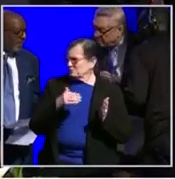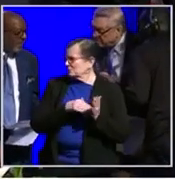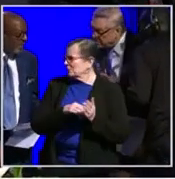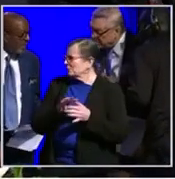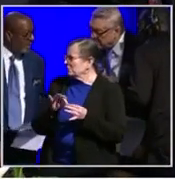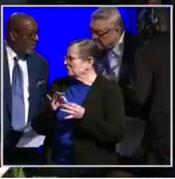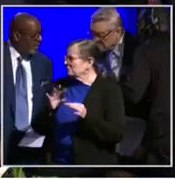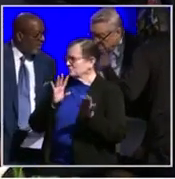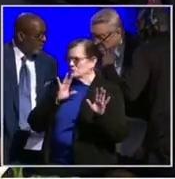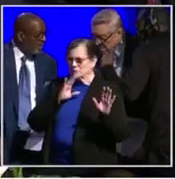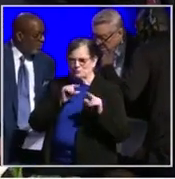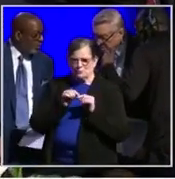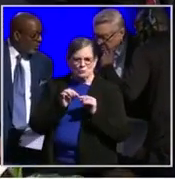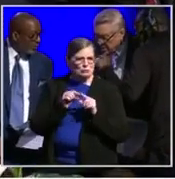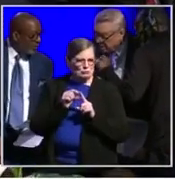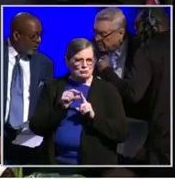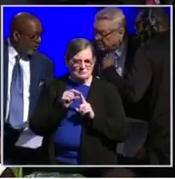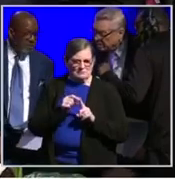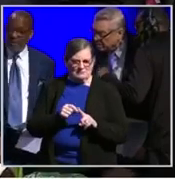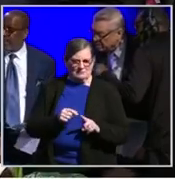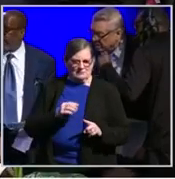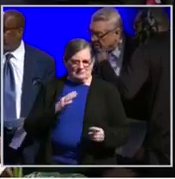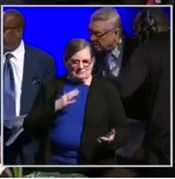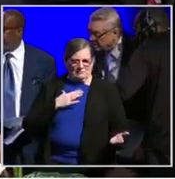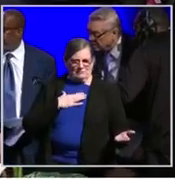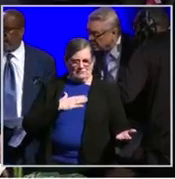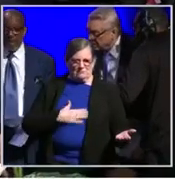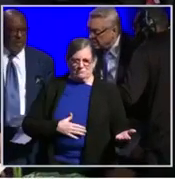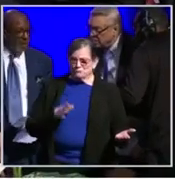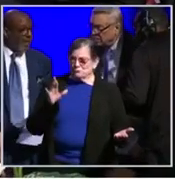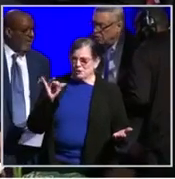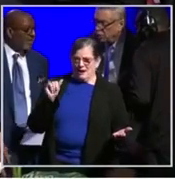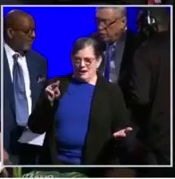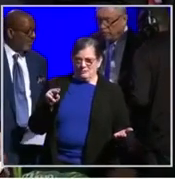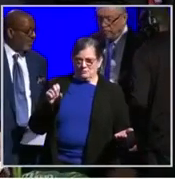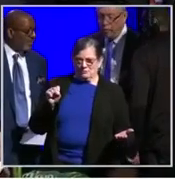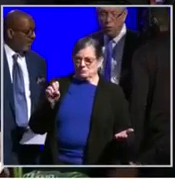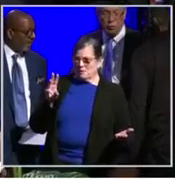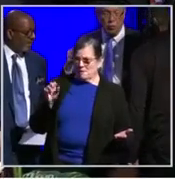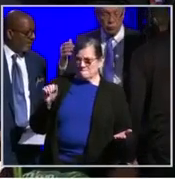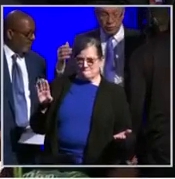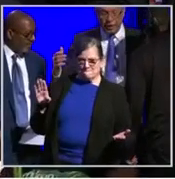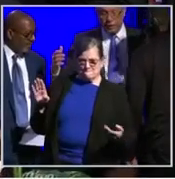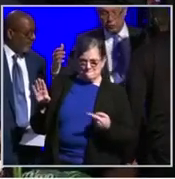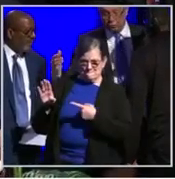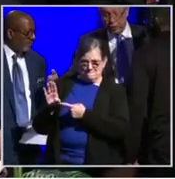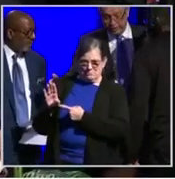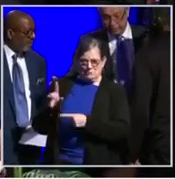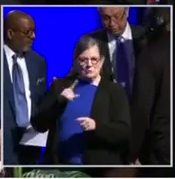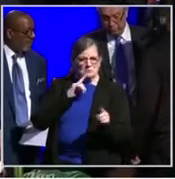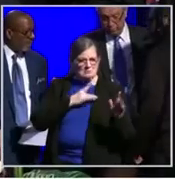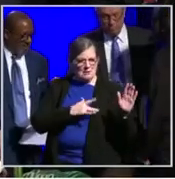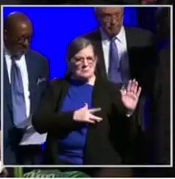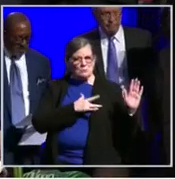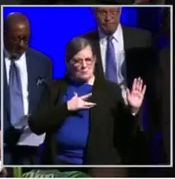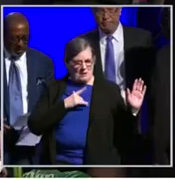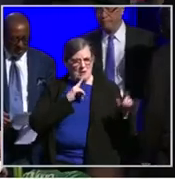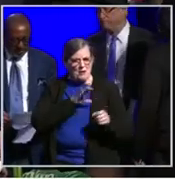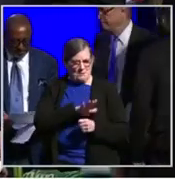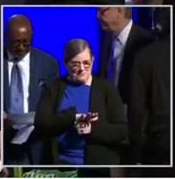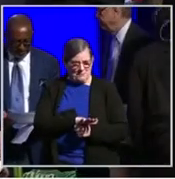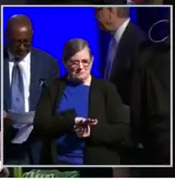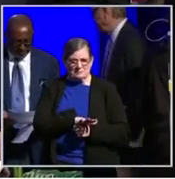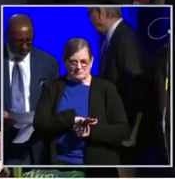I, Brian Lawrence Schwab. I, Brian Lawrence Schwab. Do solemnly swear. Do solemnly swear. That I will